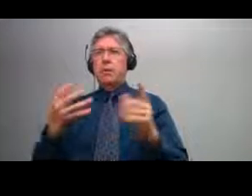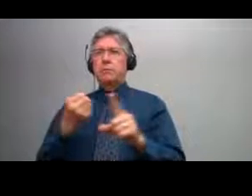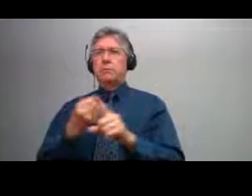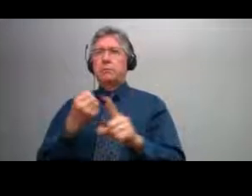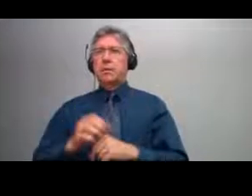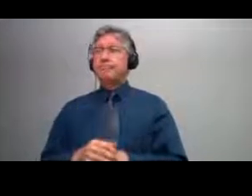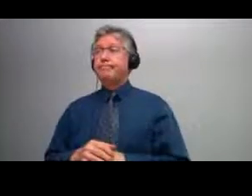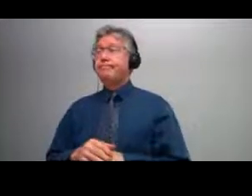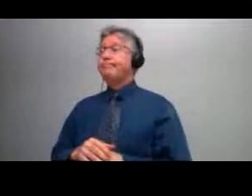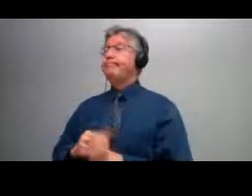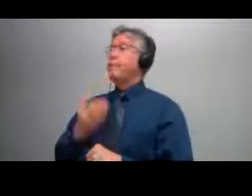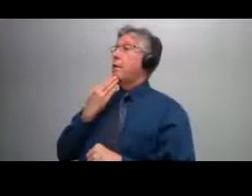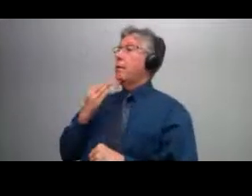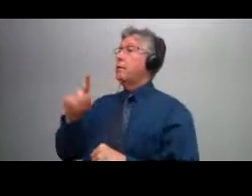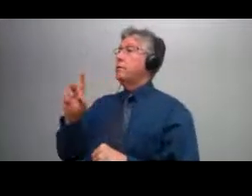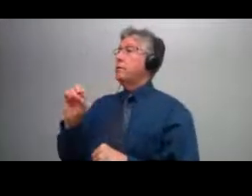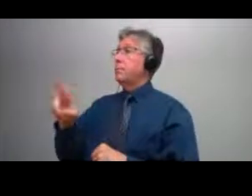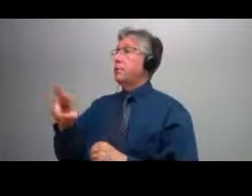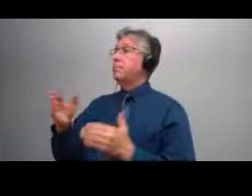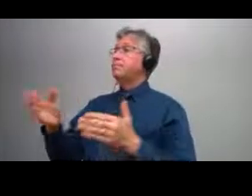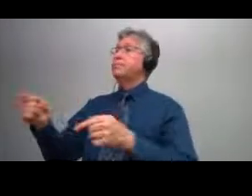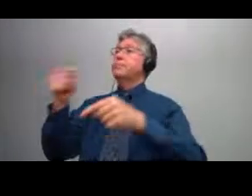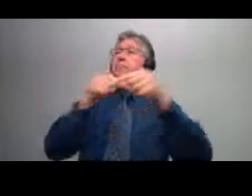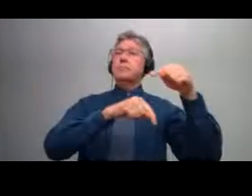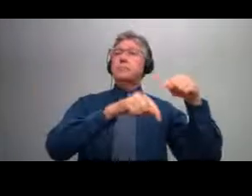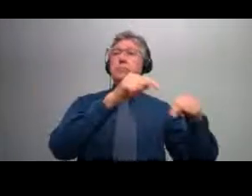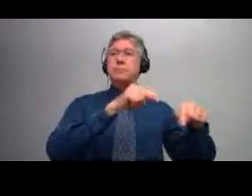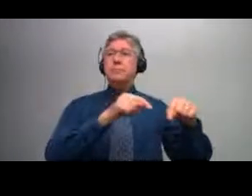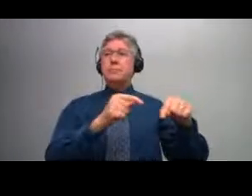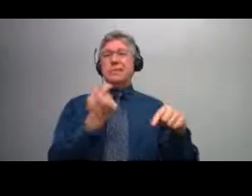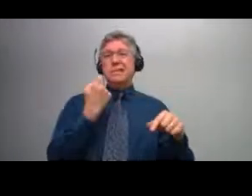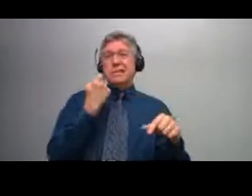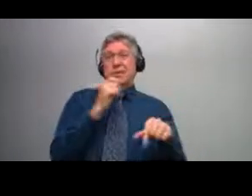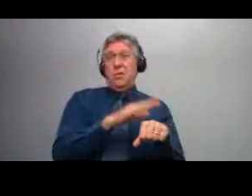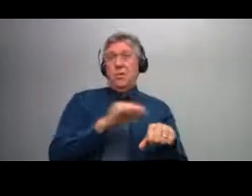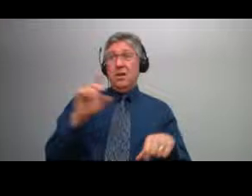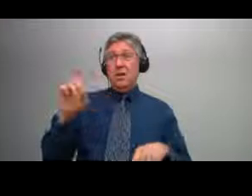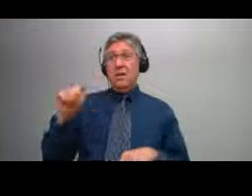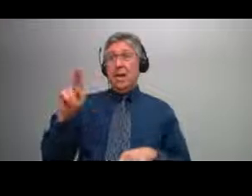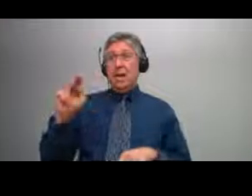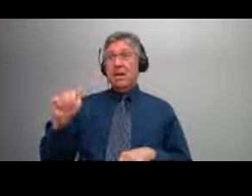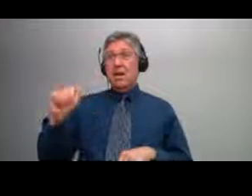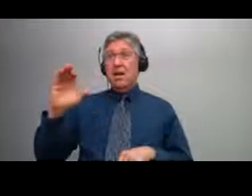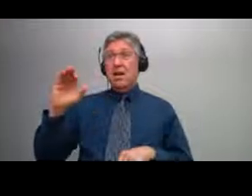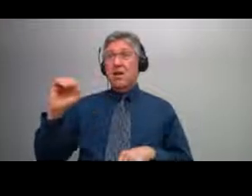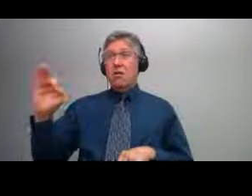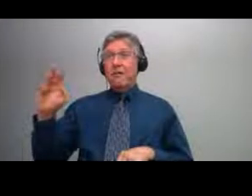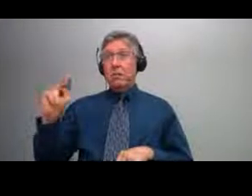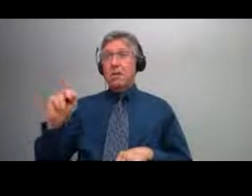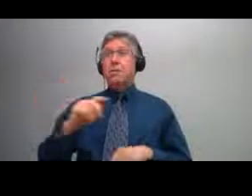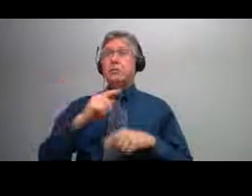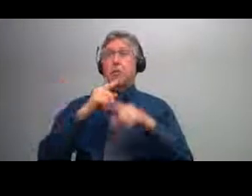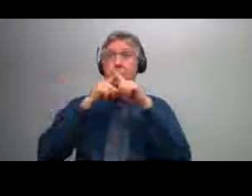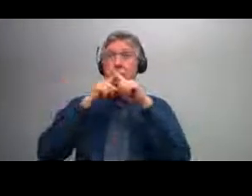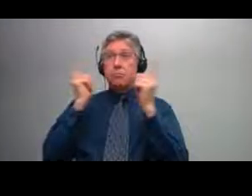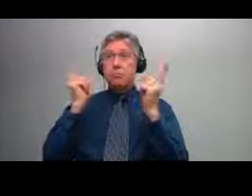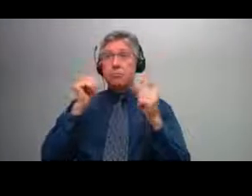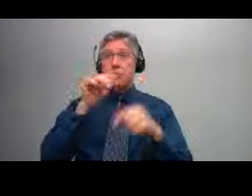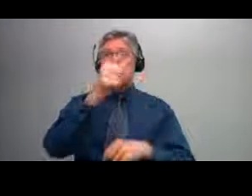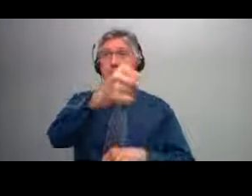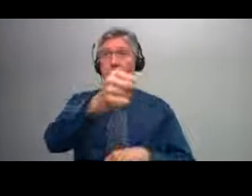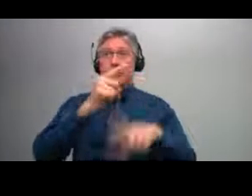Thank you, Zamir. So we're going to go back to Dana Kaufman. Dana, we're going to unmute you now, and if you can unmute yourself,